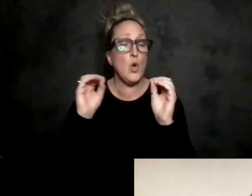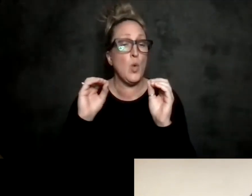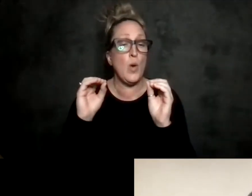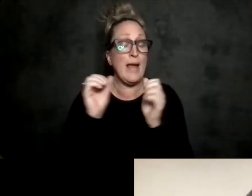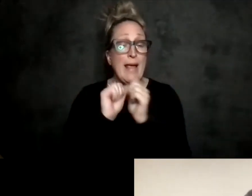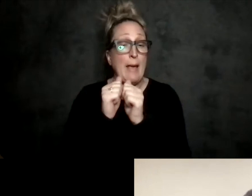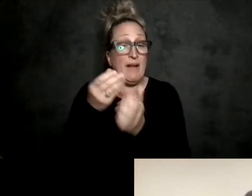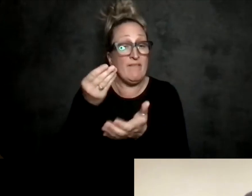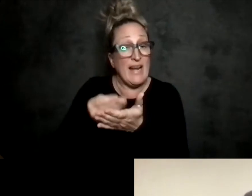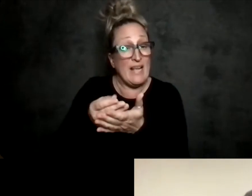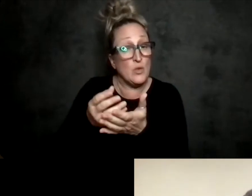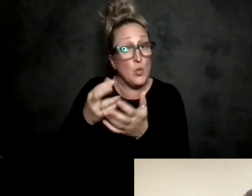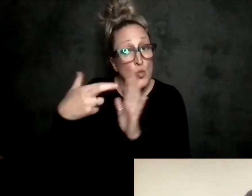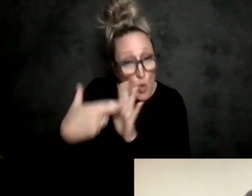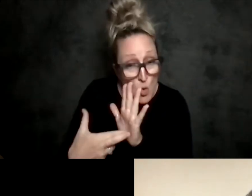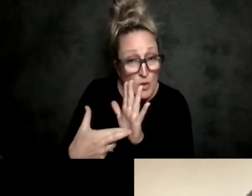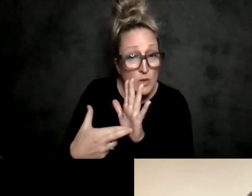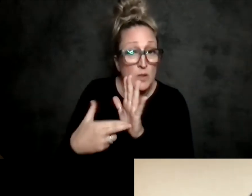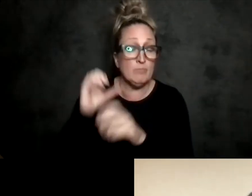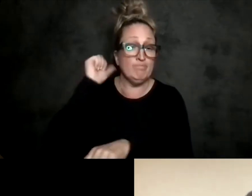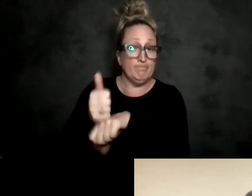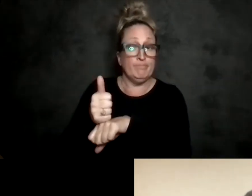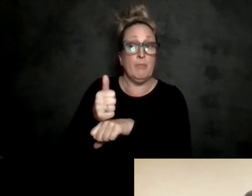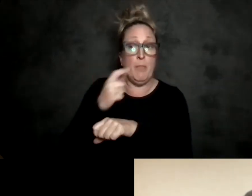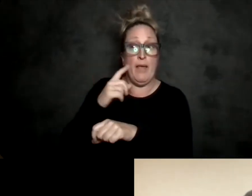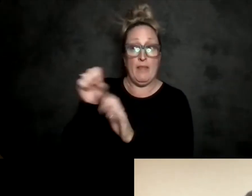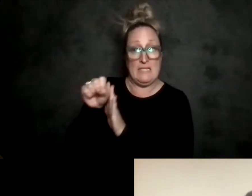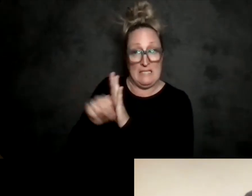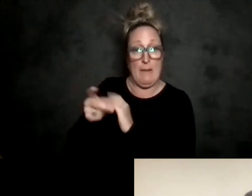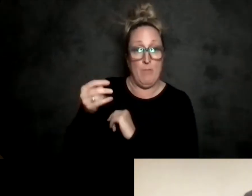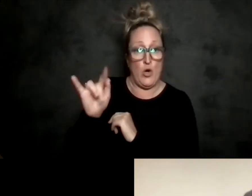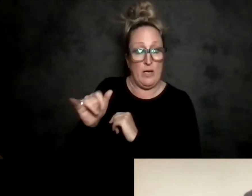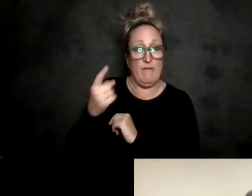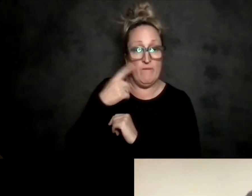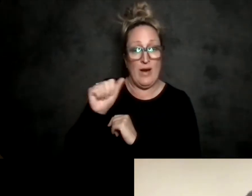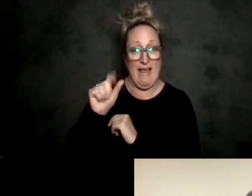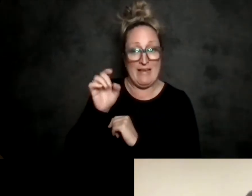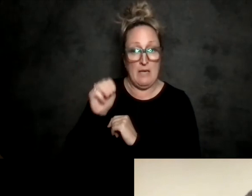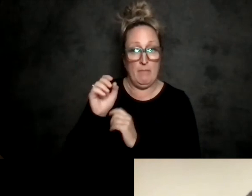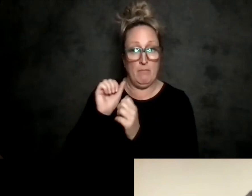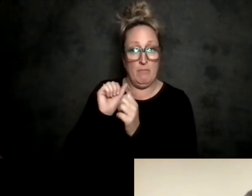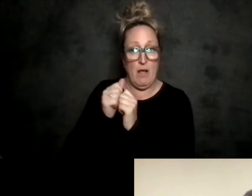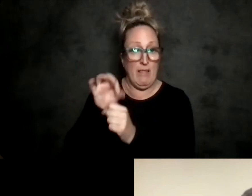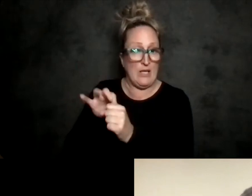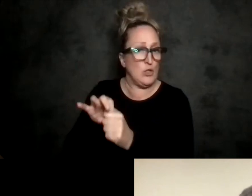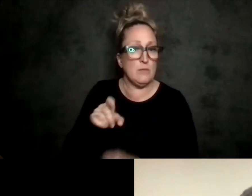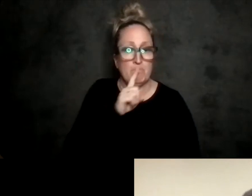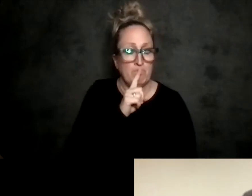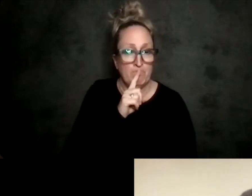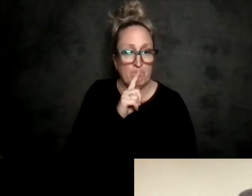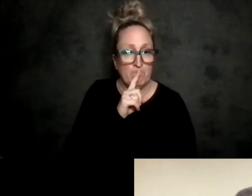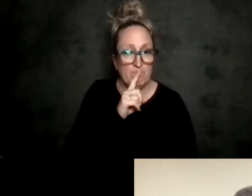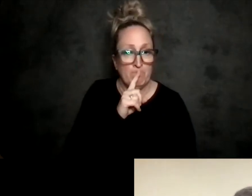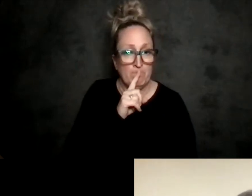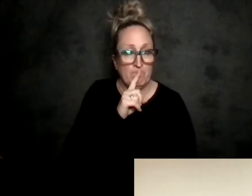campaign finance rules instituted by the state party for ADEM elections. So